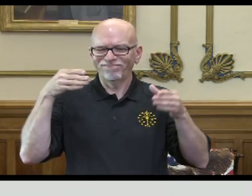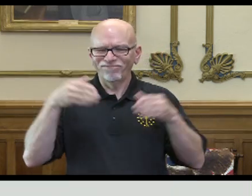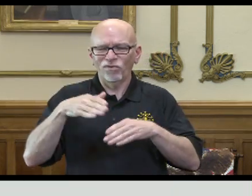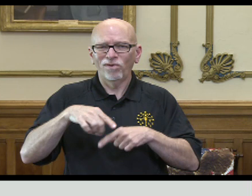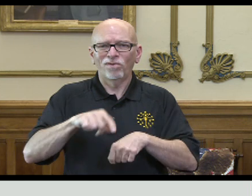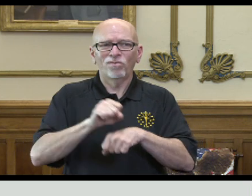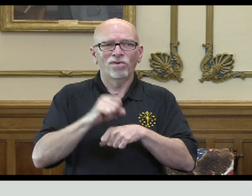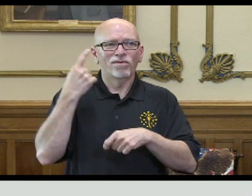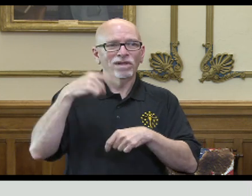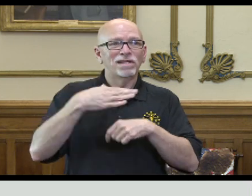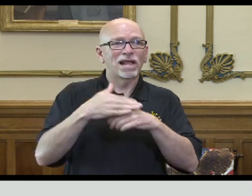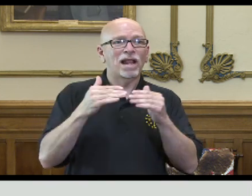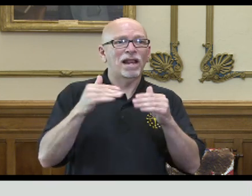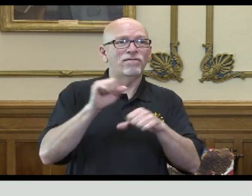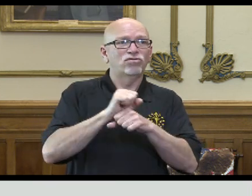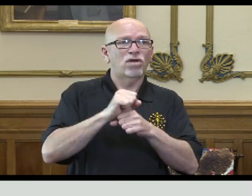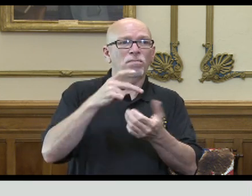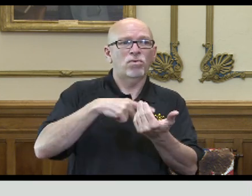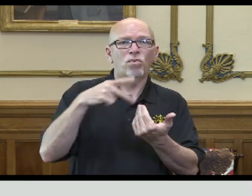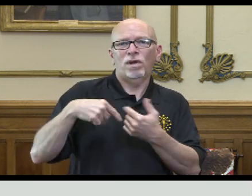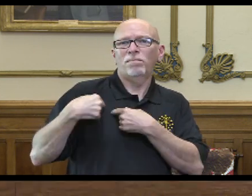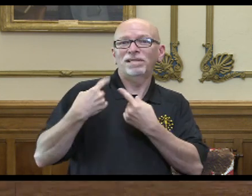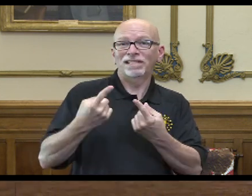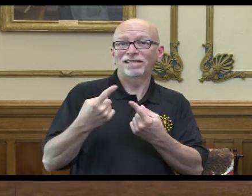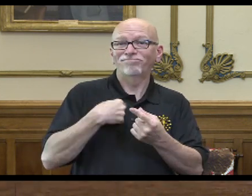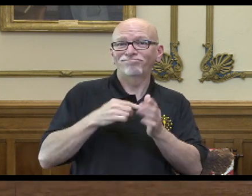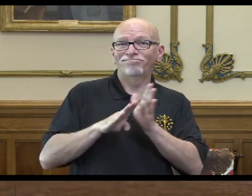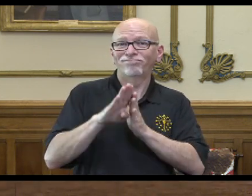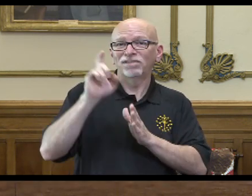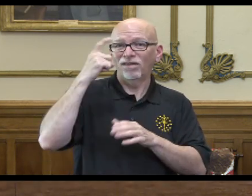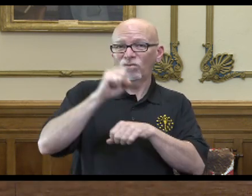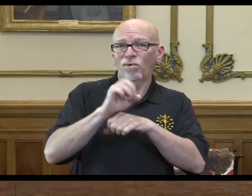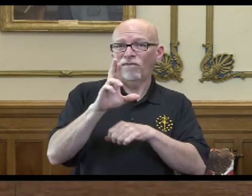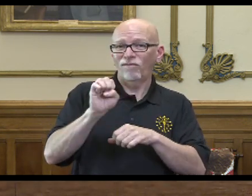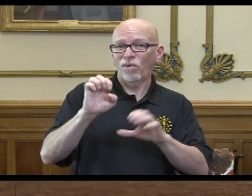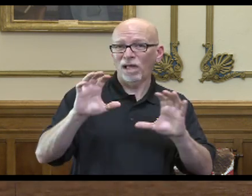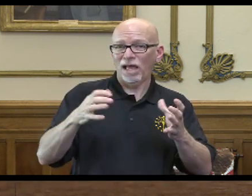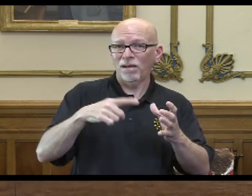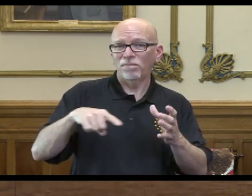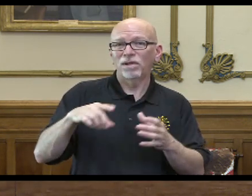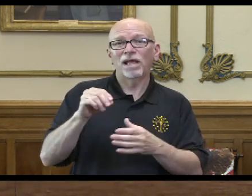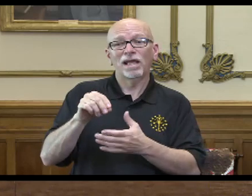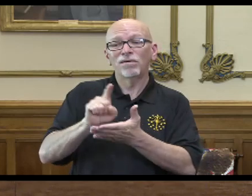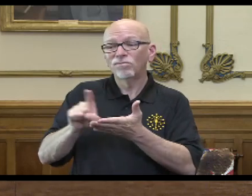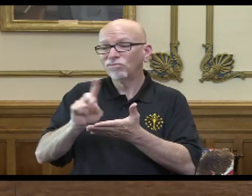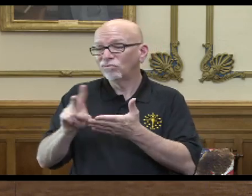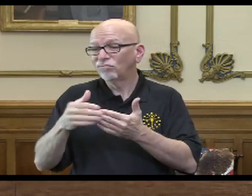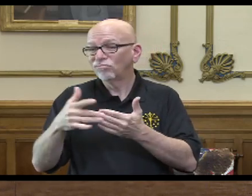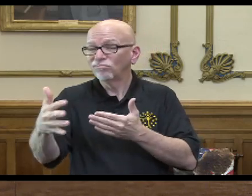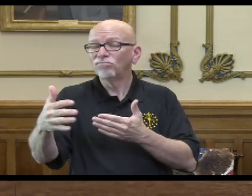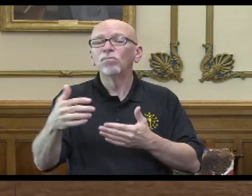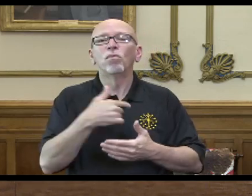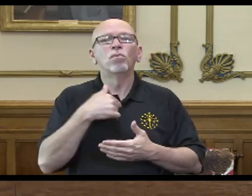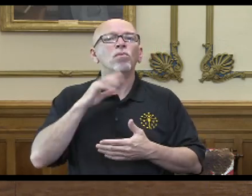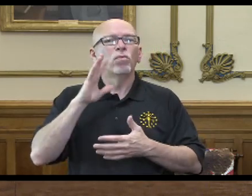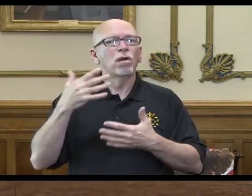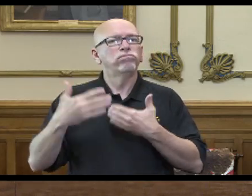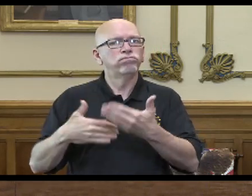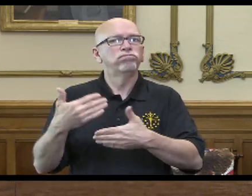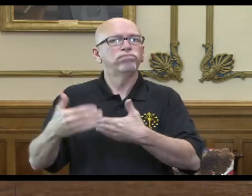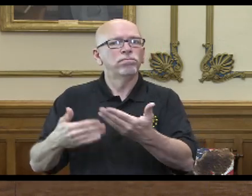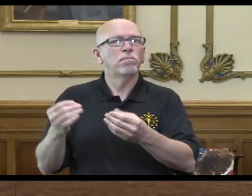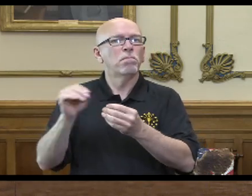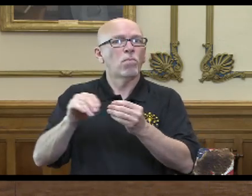this work through the Next Level Jobs program since the creation of the Governor's Workforce Cabinet, and in the weeks ahead, we will be rolling out even